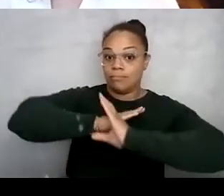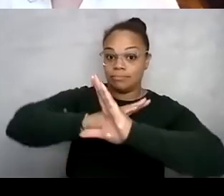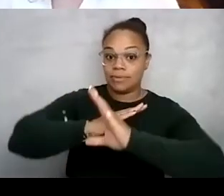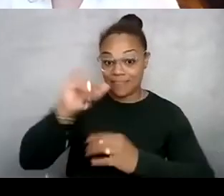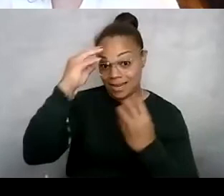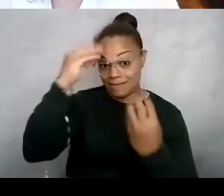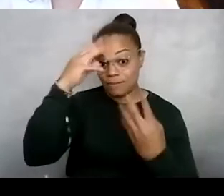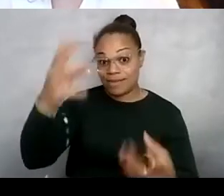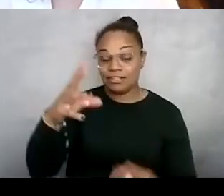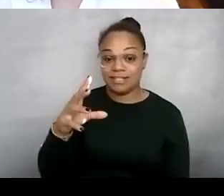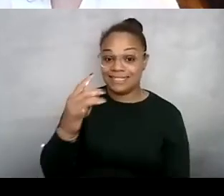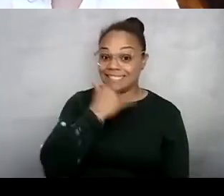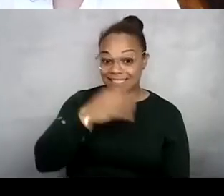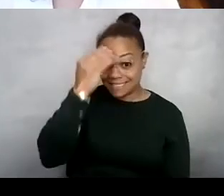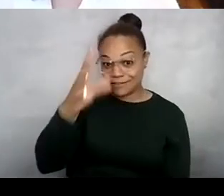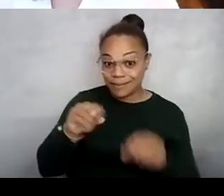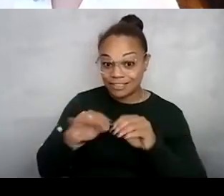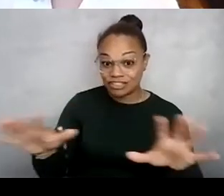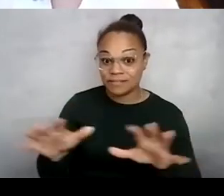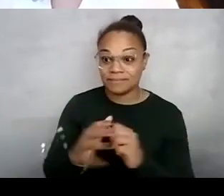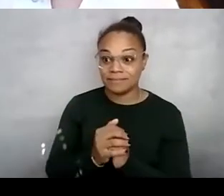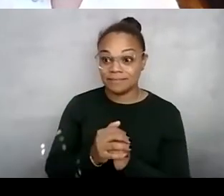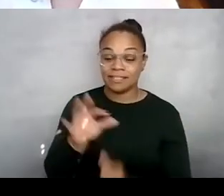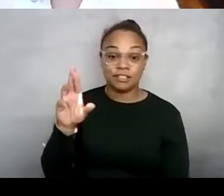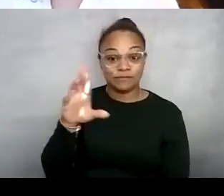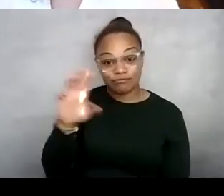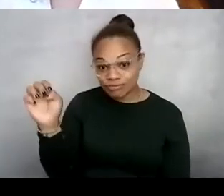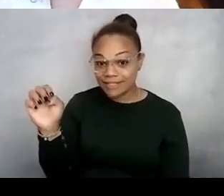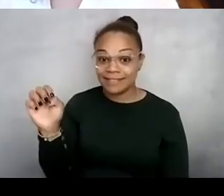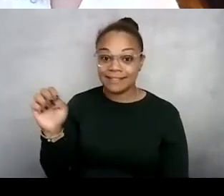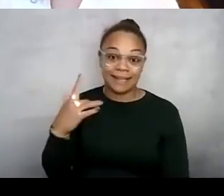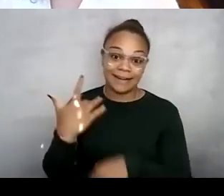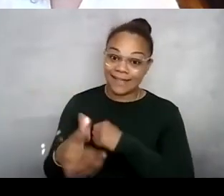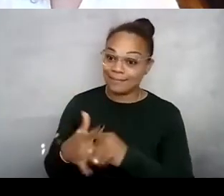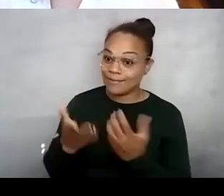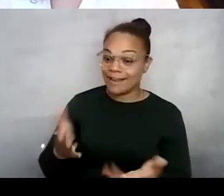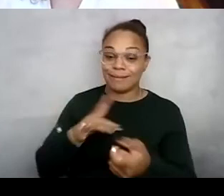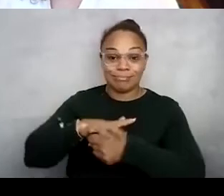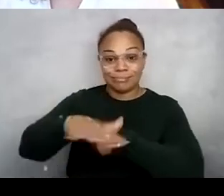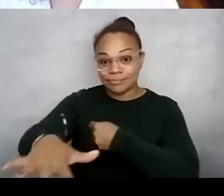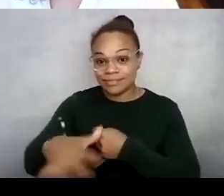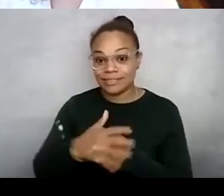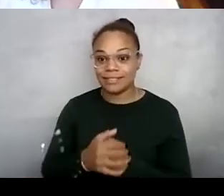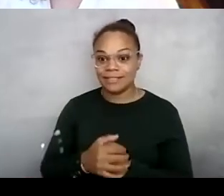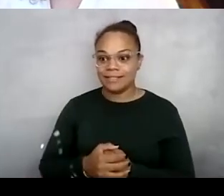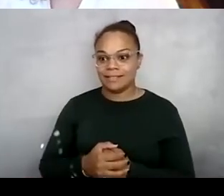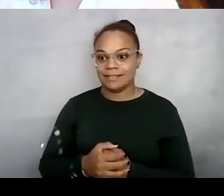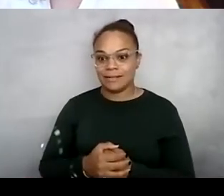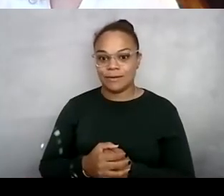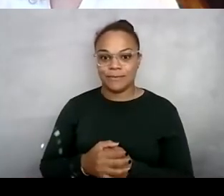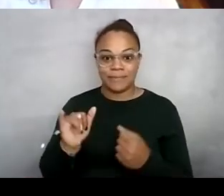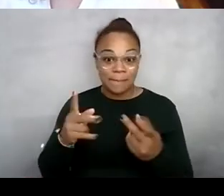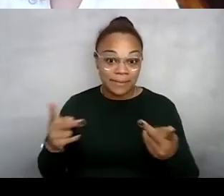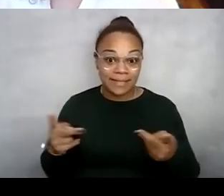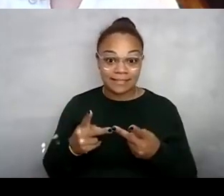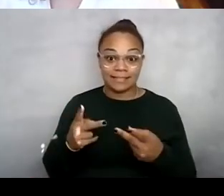and disinformation is free and abundant. And so, the places, the shared